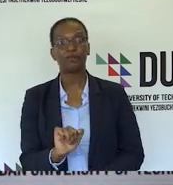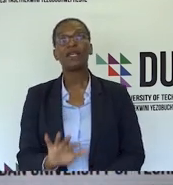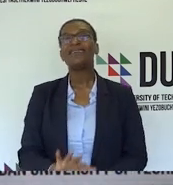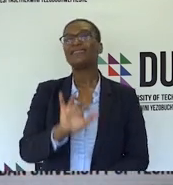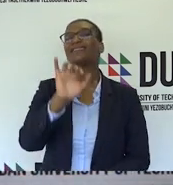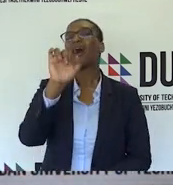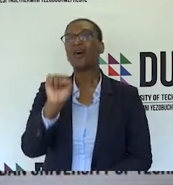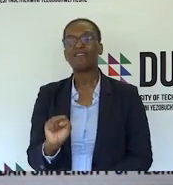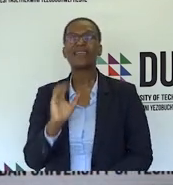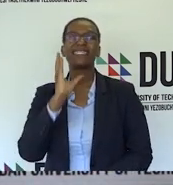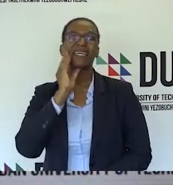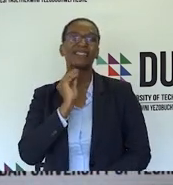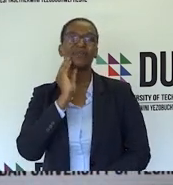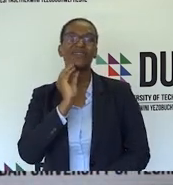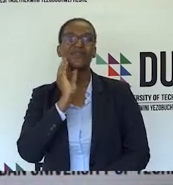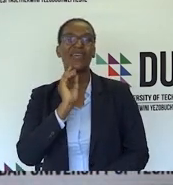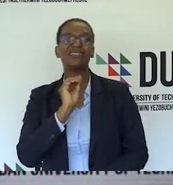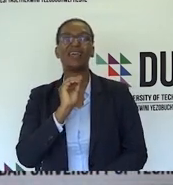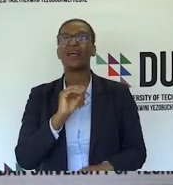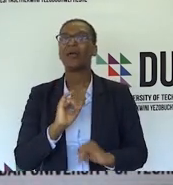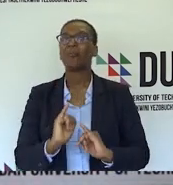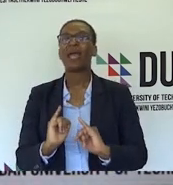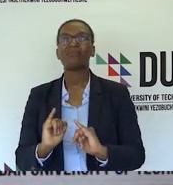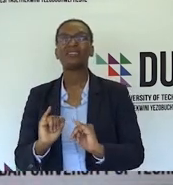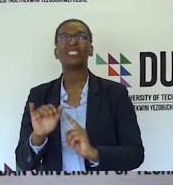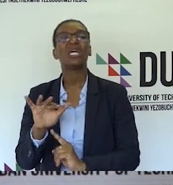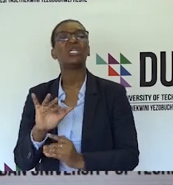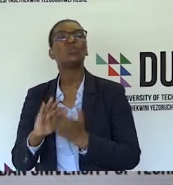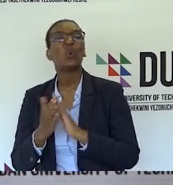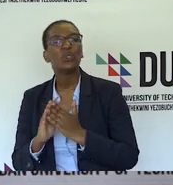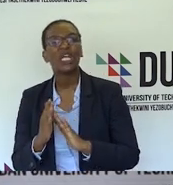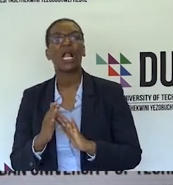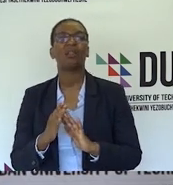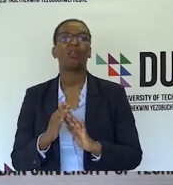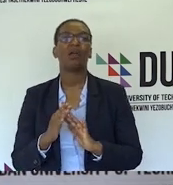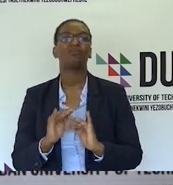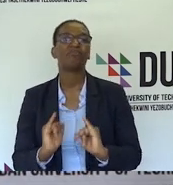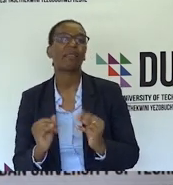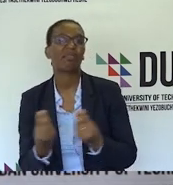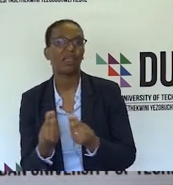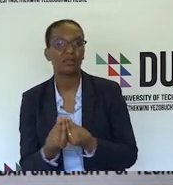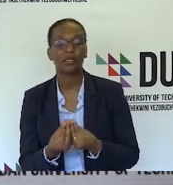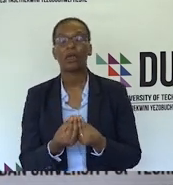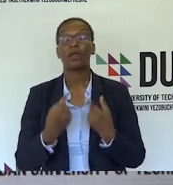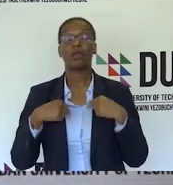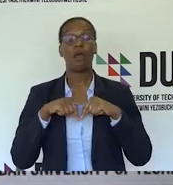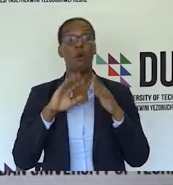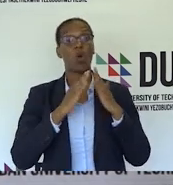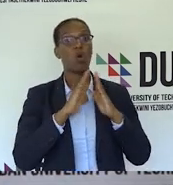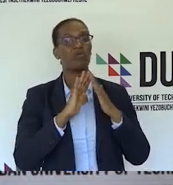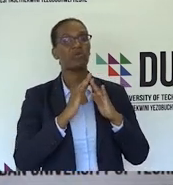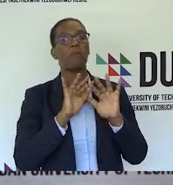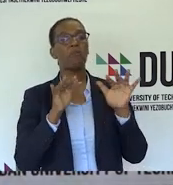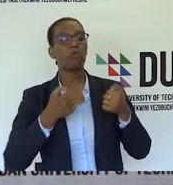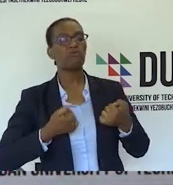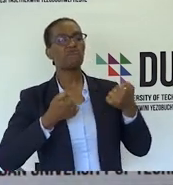South Africa is experiencing many repulsive social and economic problems. In our communities, we see people